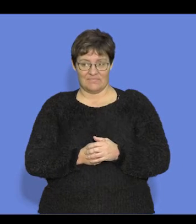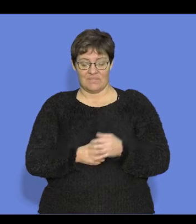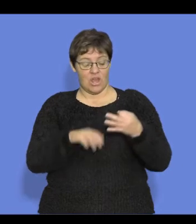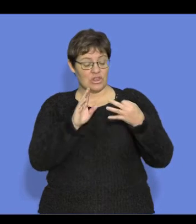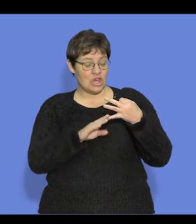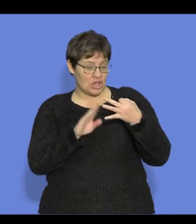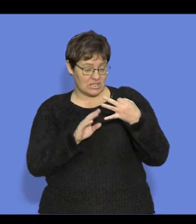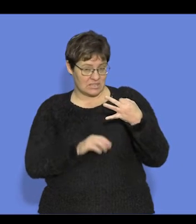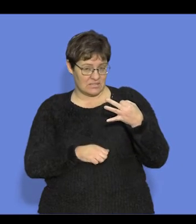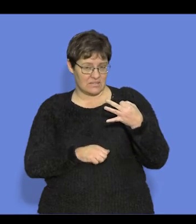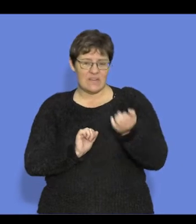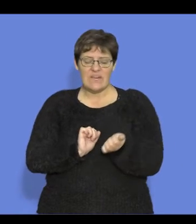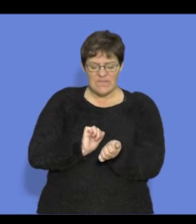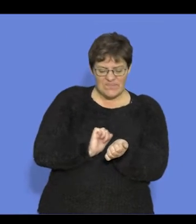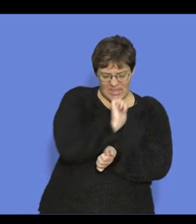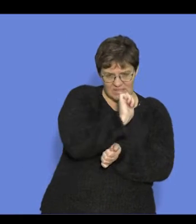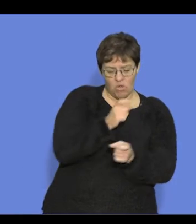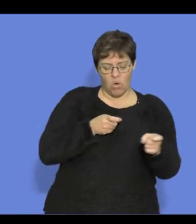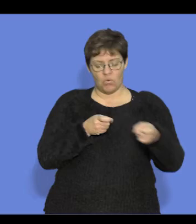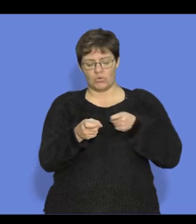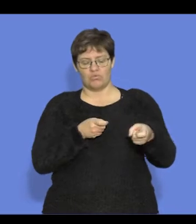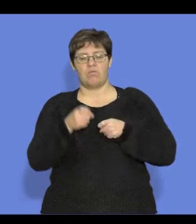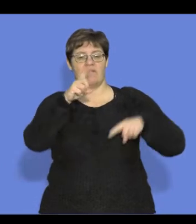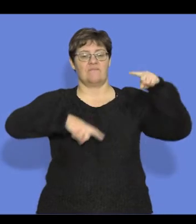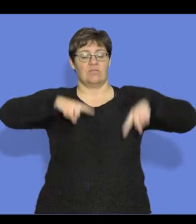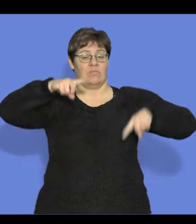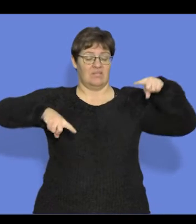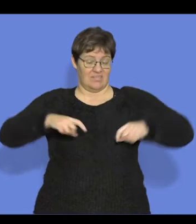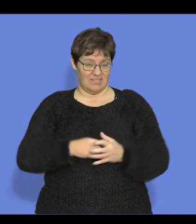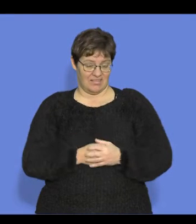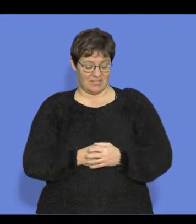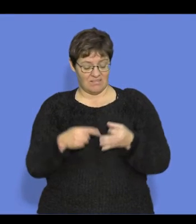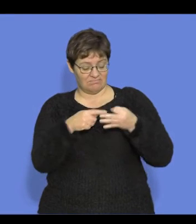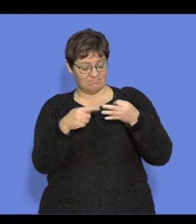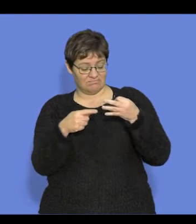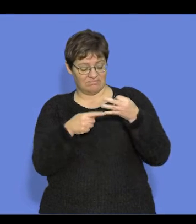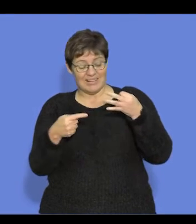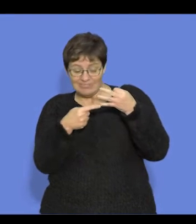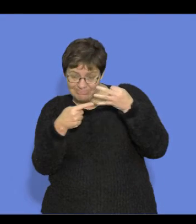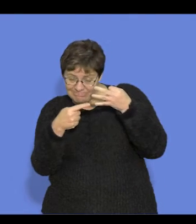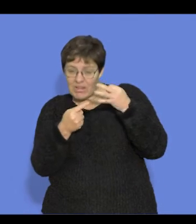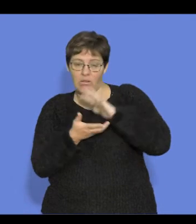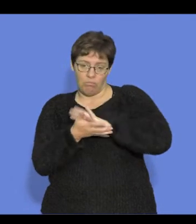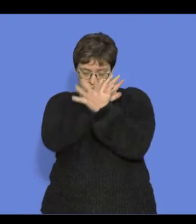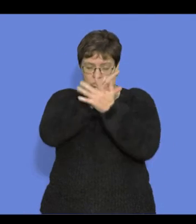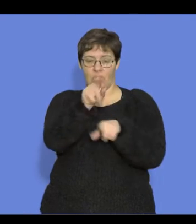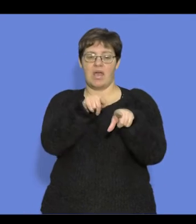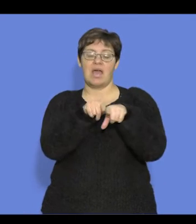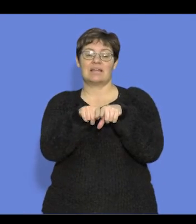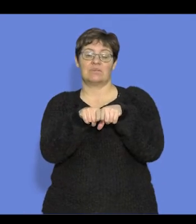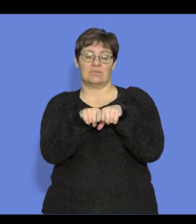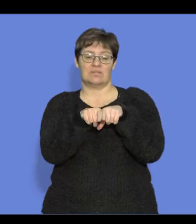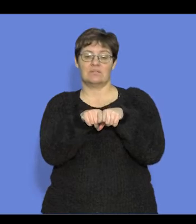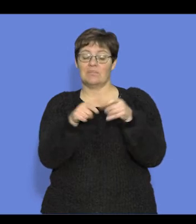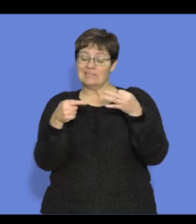type is fixed or controlled variables, and these are variables that could mess up your experiment. So you've